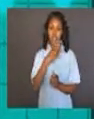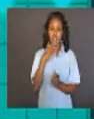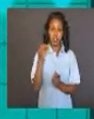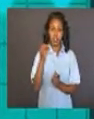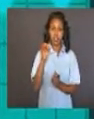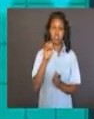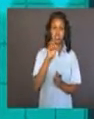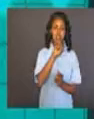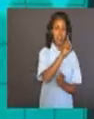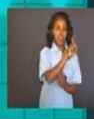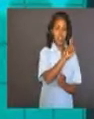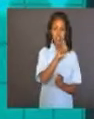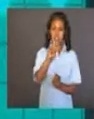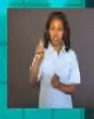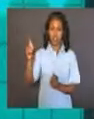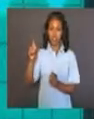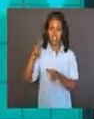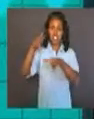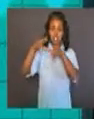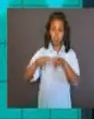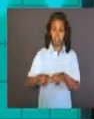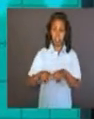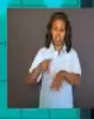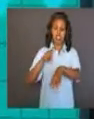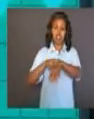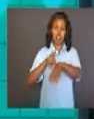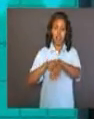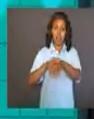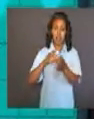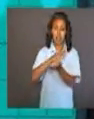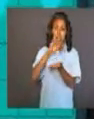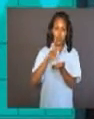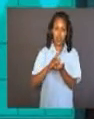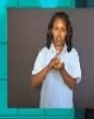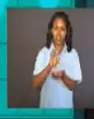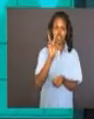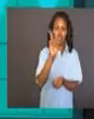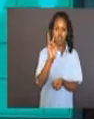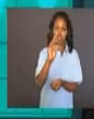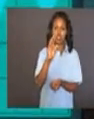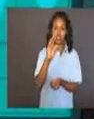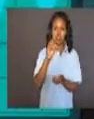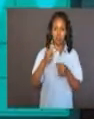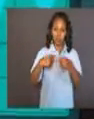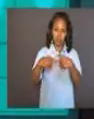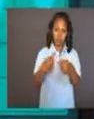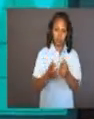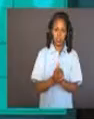The x-axis displays the time between voltage